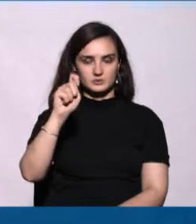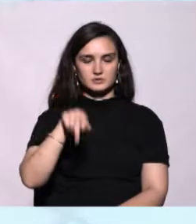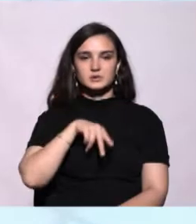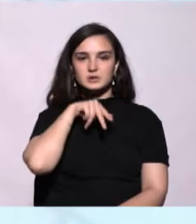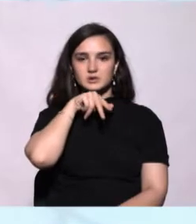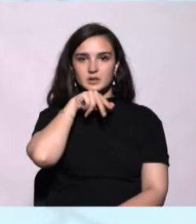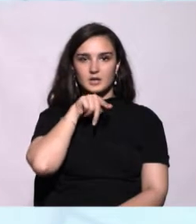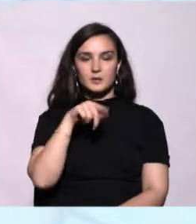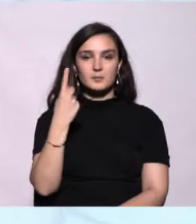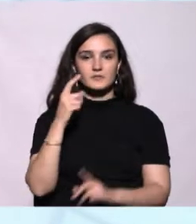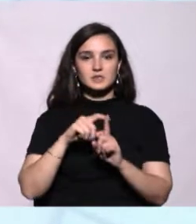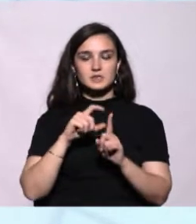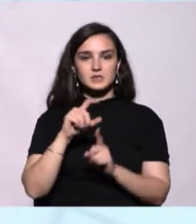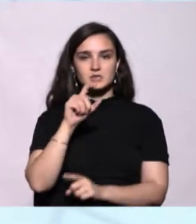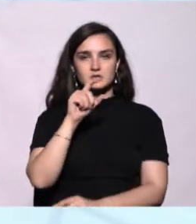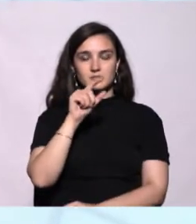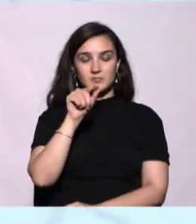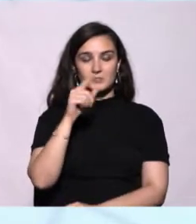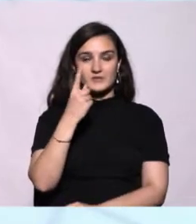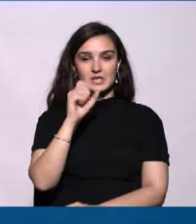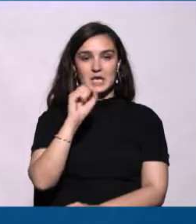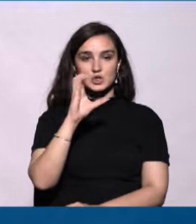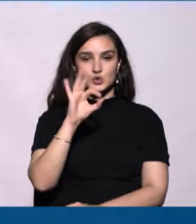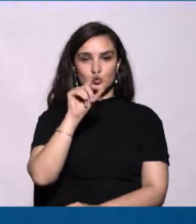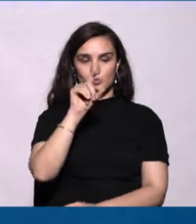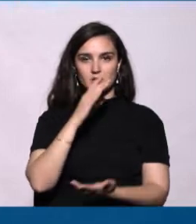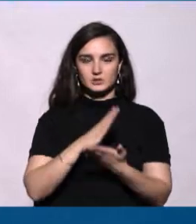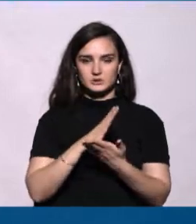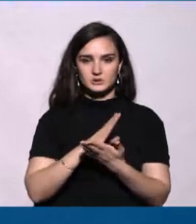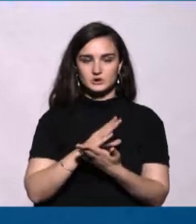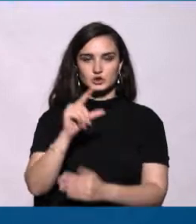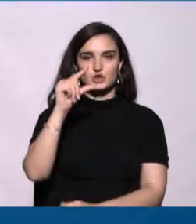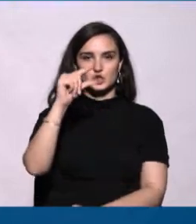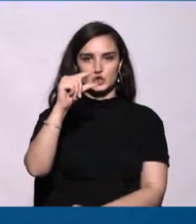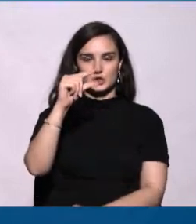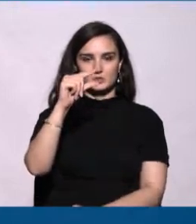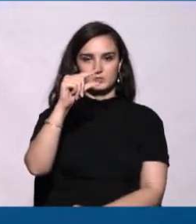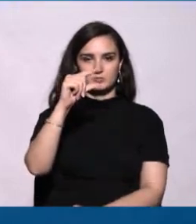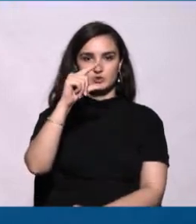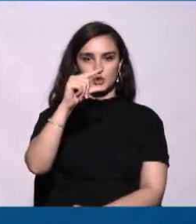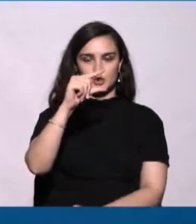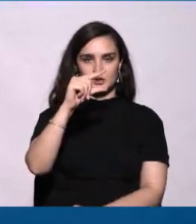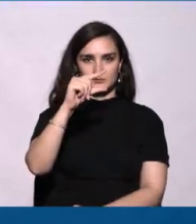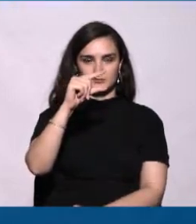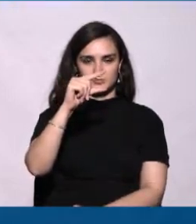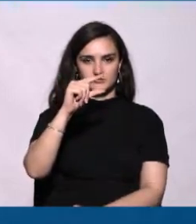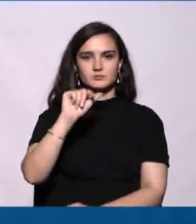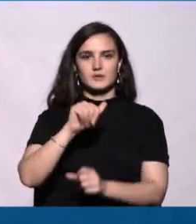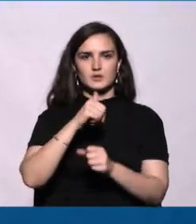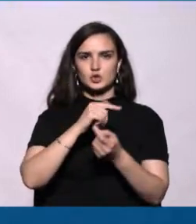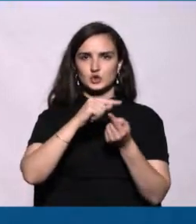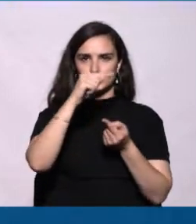And the first letter for this word is G. G. Capital